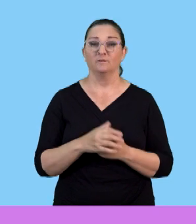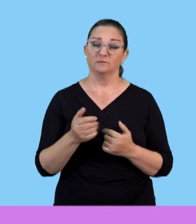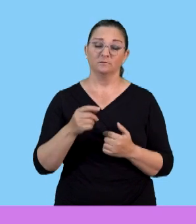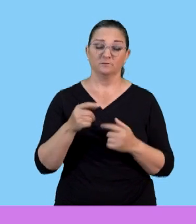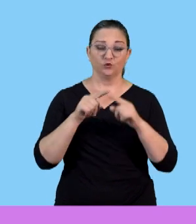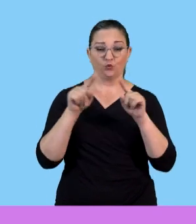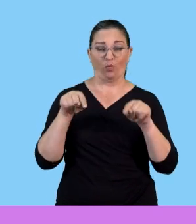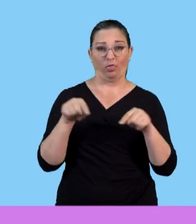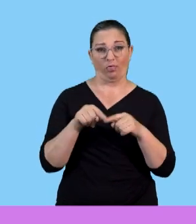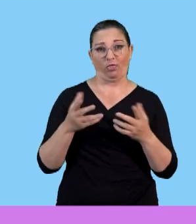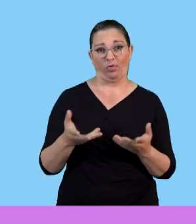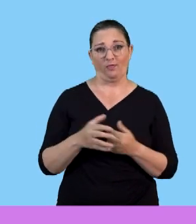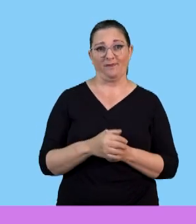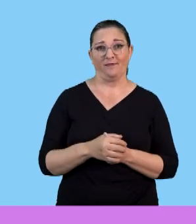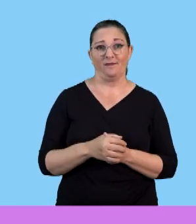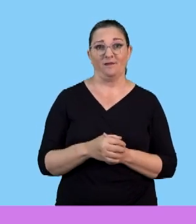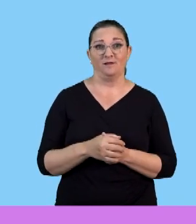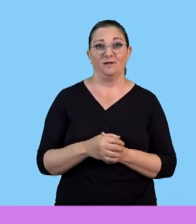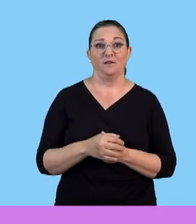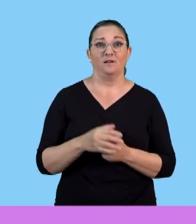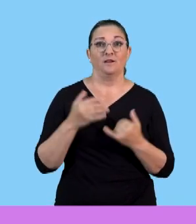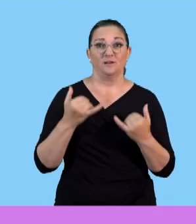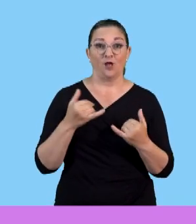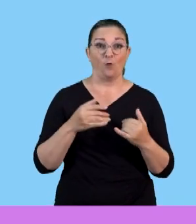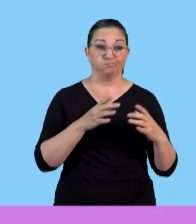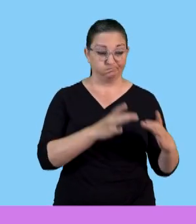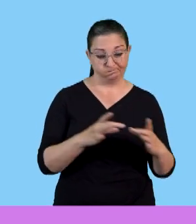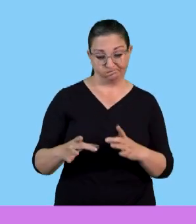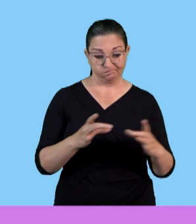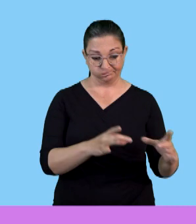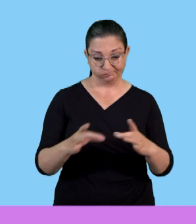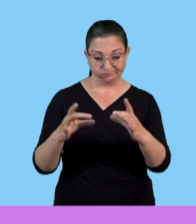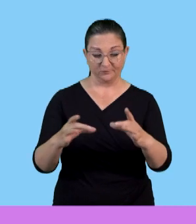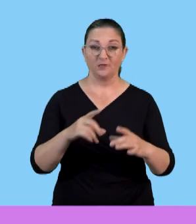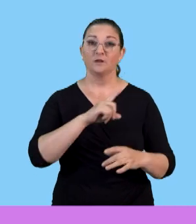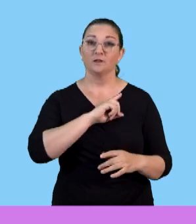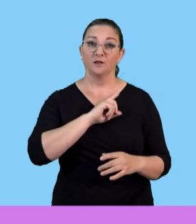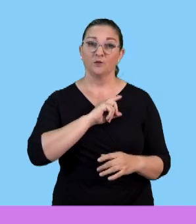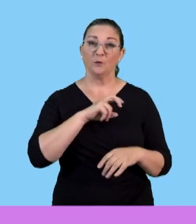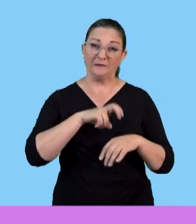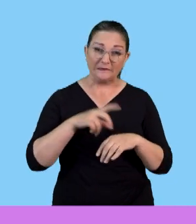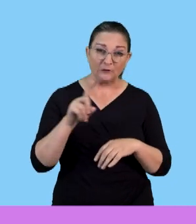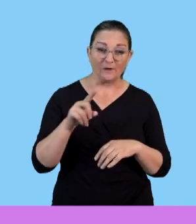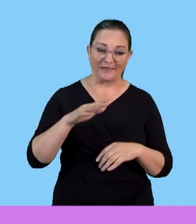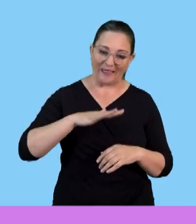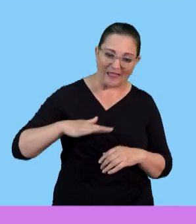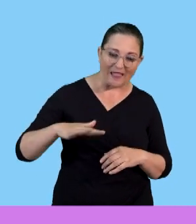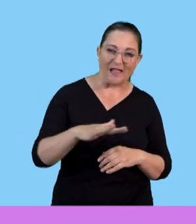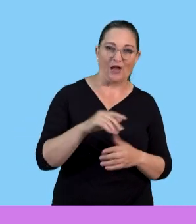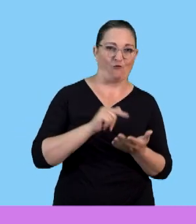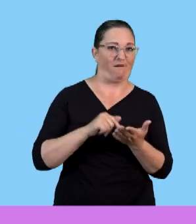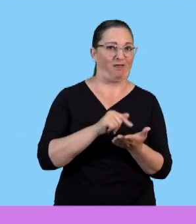So it's a square. And because we are tiling it, we need to calculate the area.